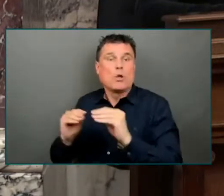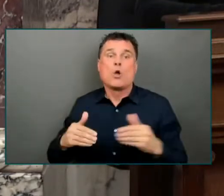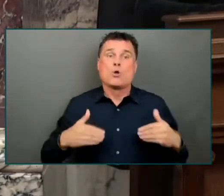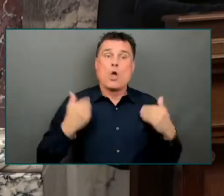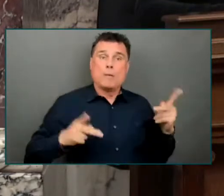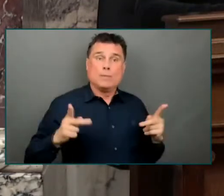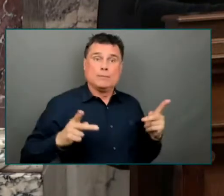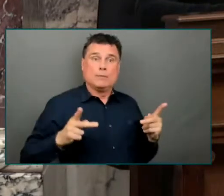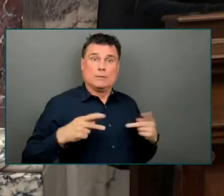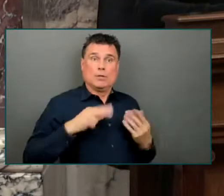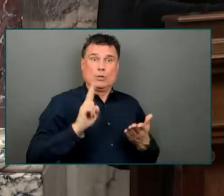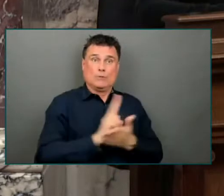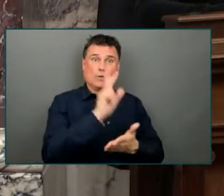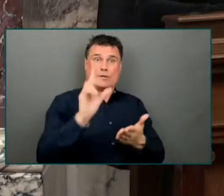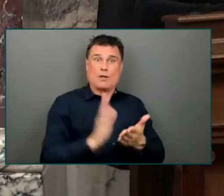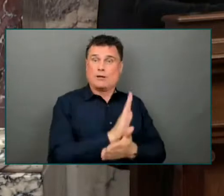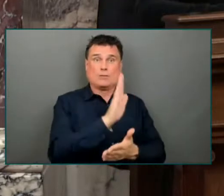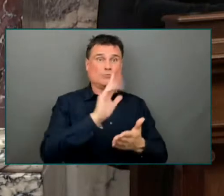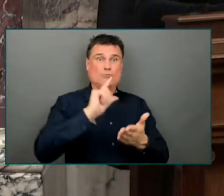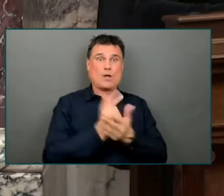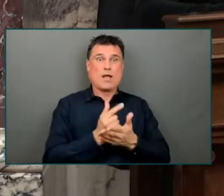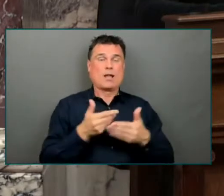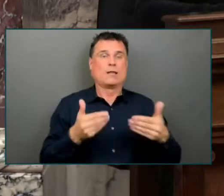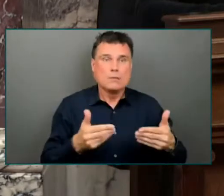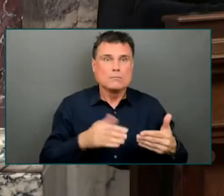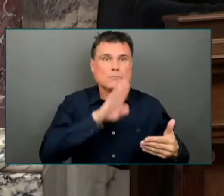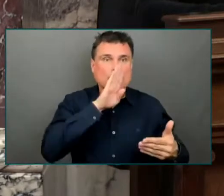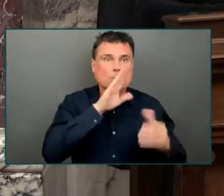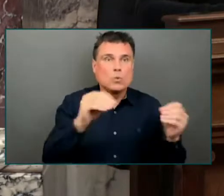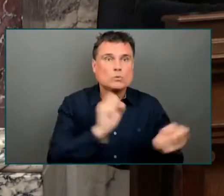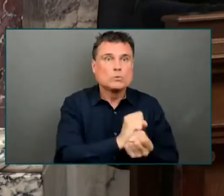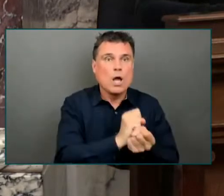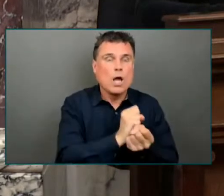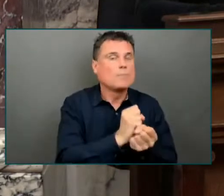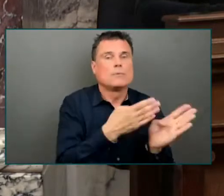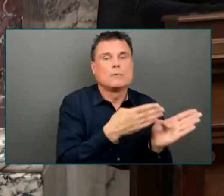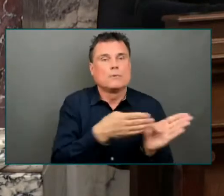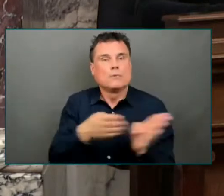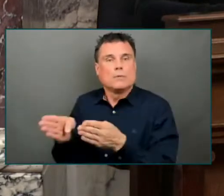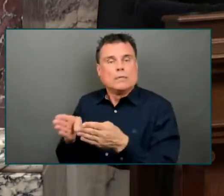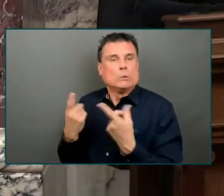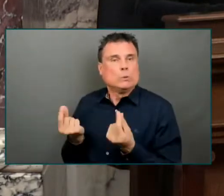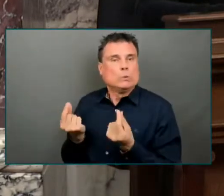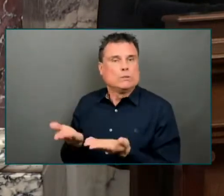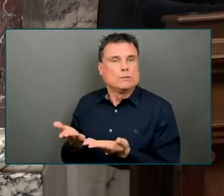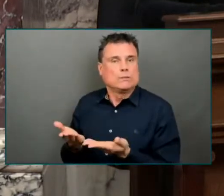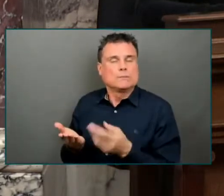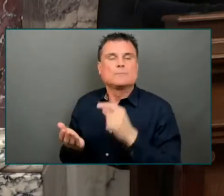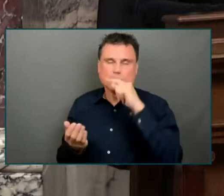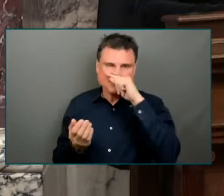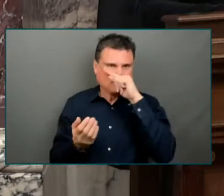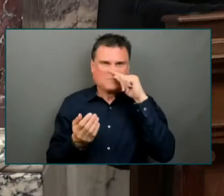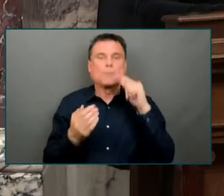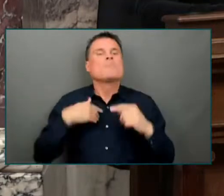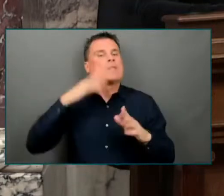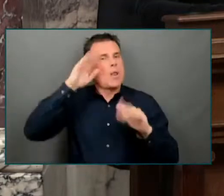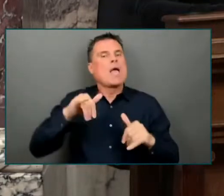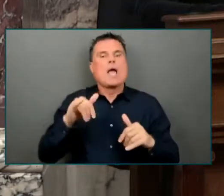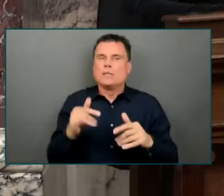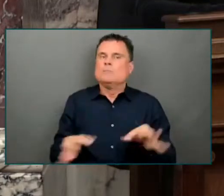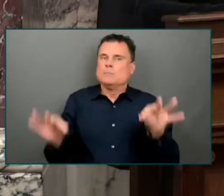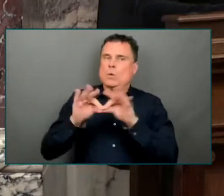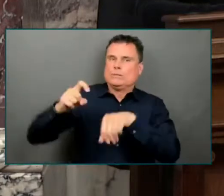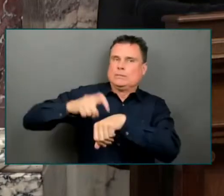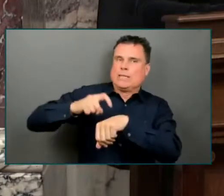find a summer job. Not only are these major life milestones, They're disruptions that could have long-term consequences